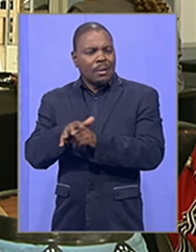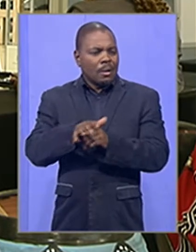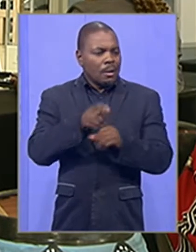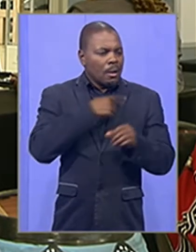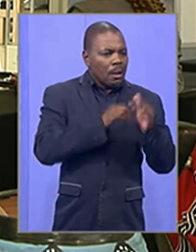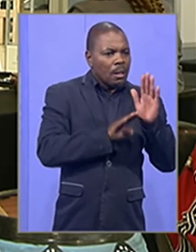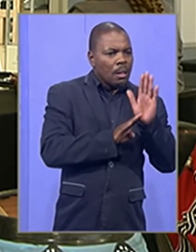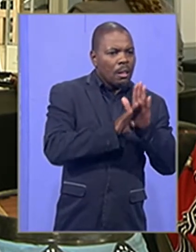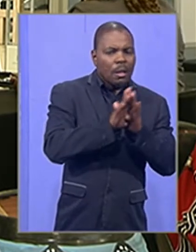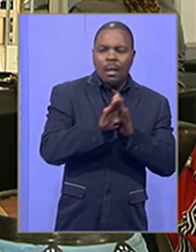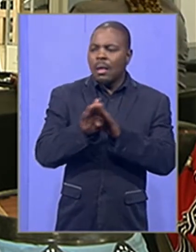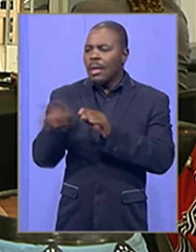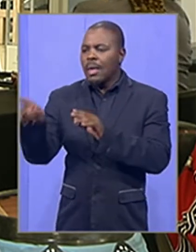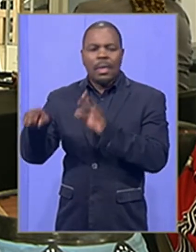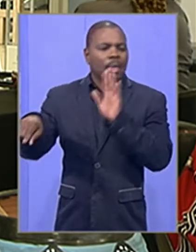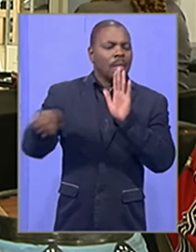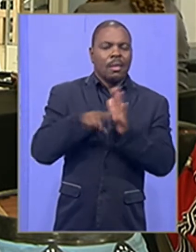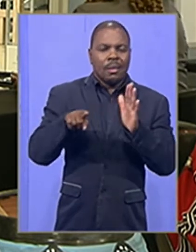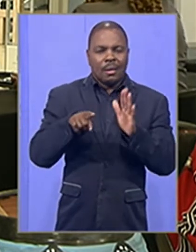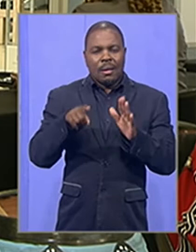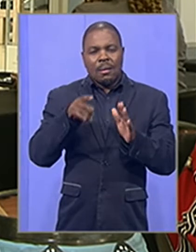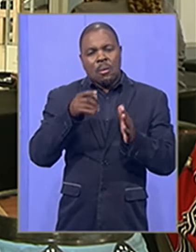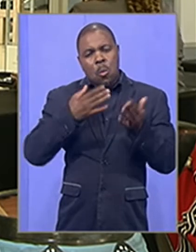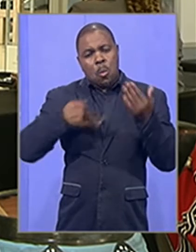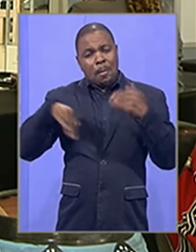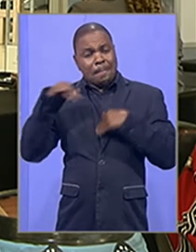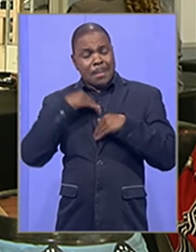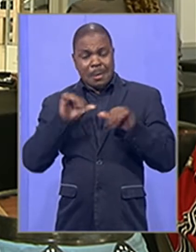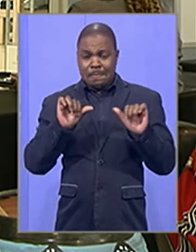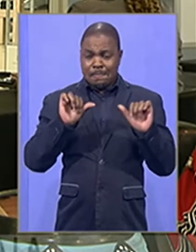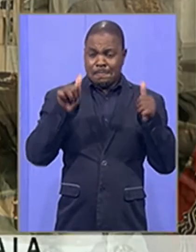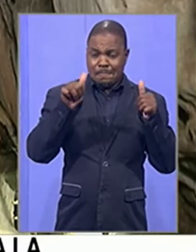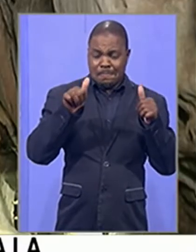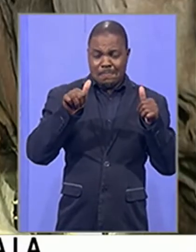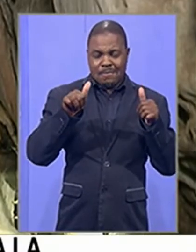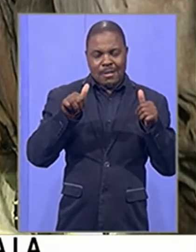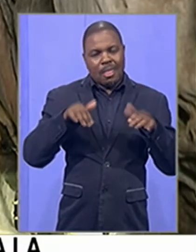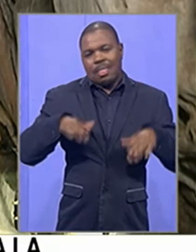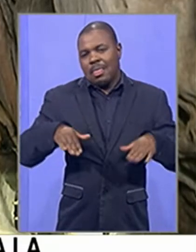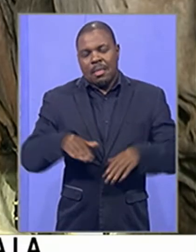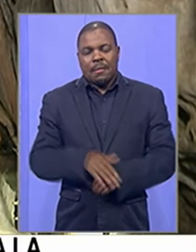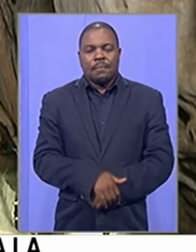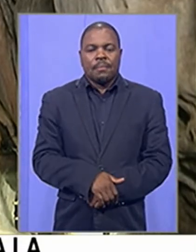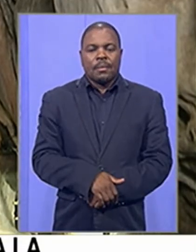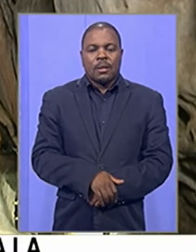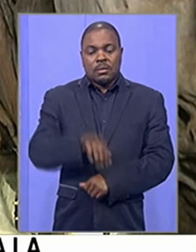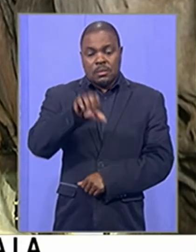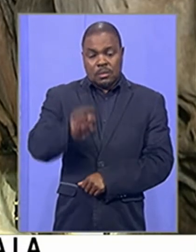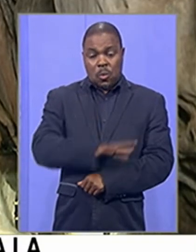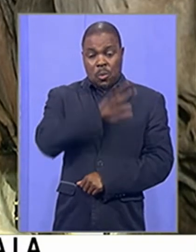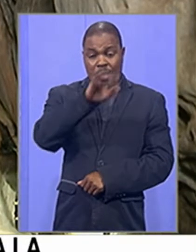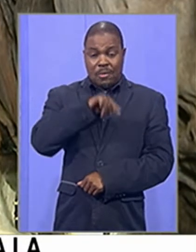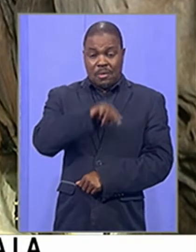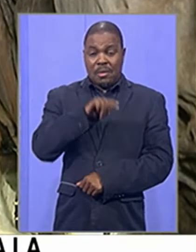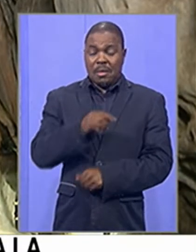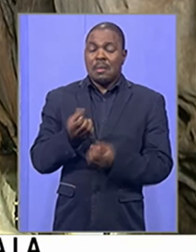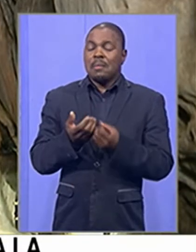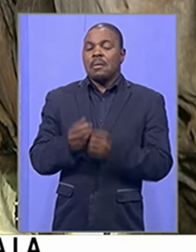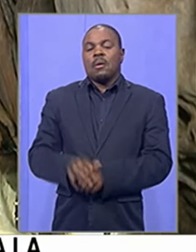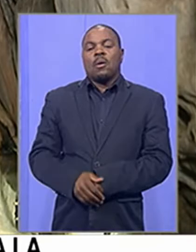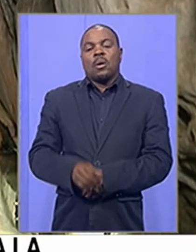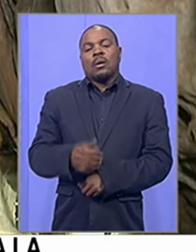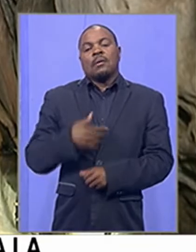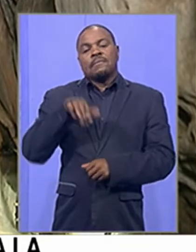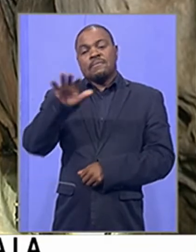So we haven't really fully recovered from the pandemic. Aforika Borwa ke kgwedi ya bajanala ba le dimilione di